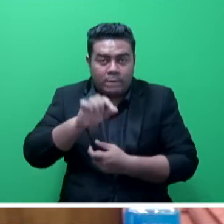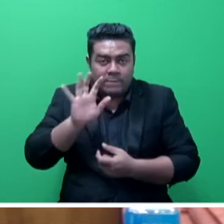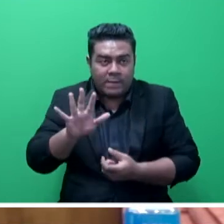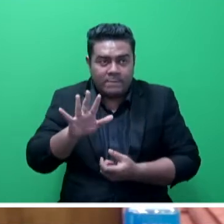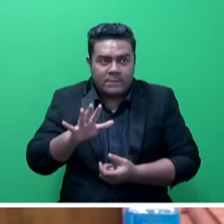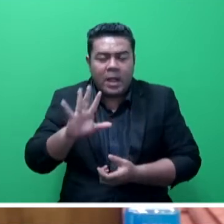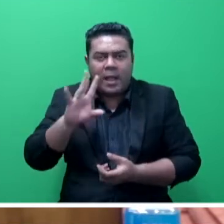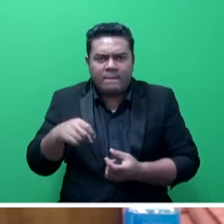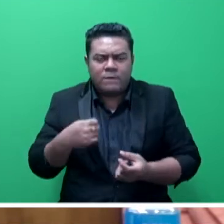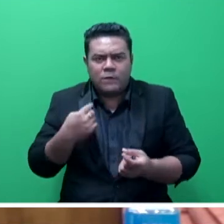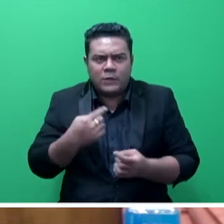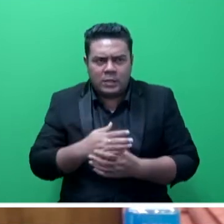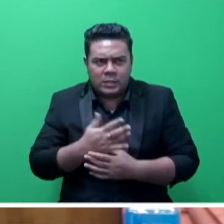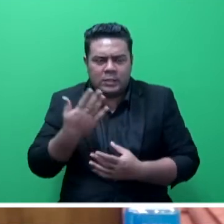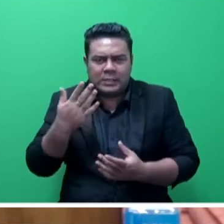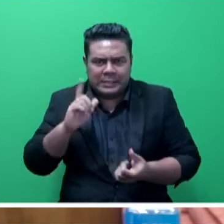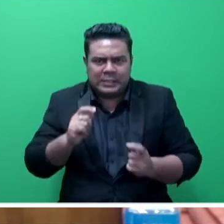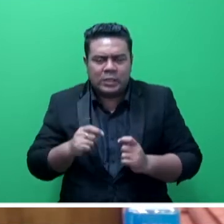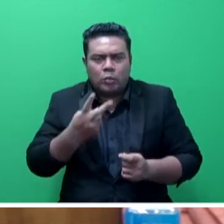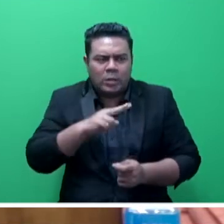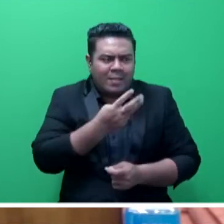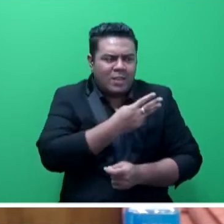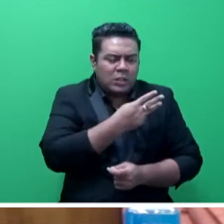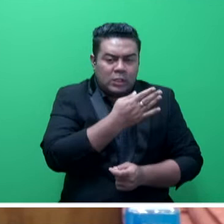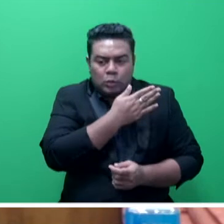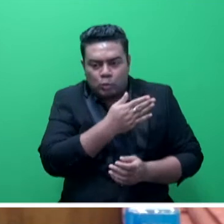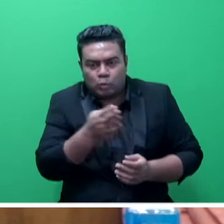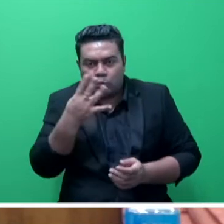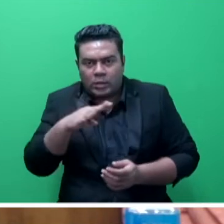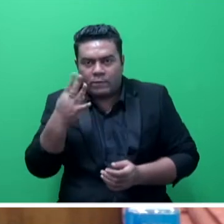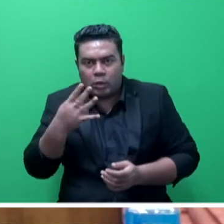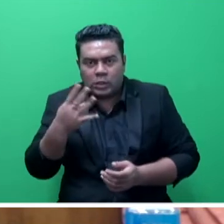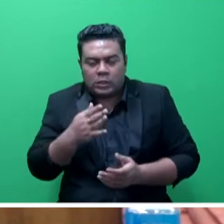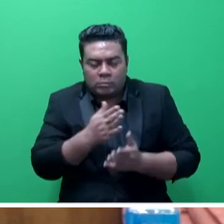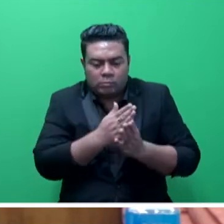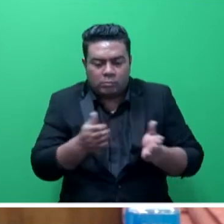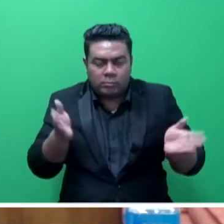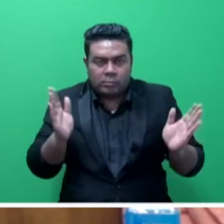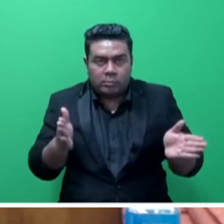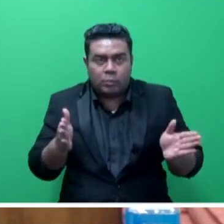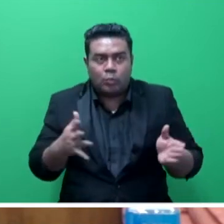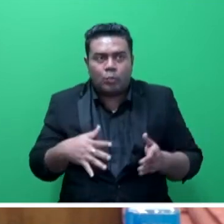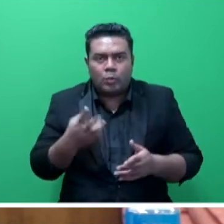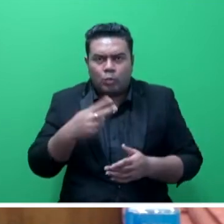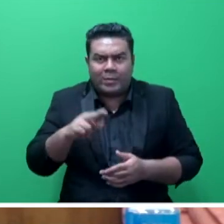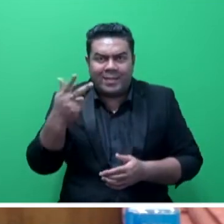observed every tropical cyclone season since 2013-2014, with the exception of the